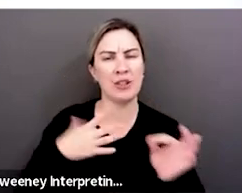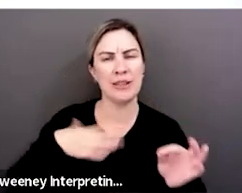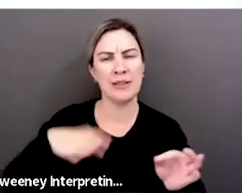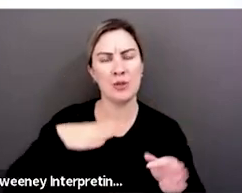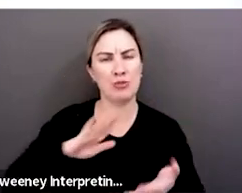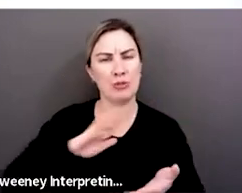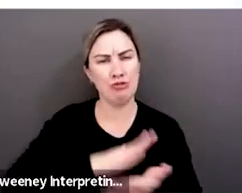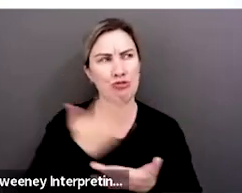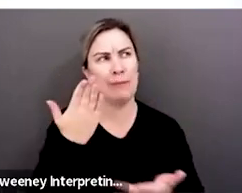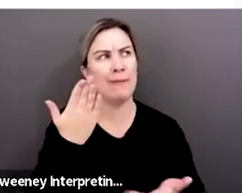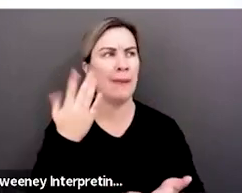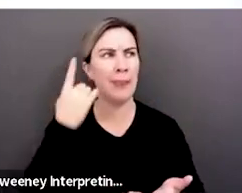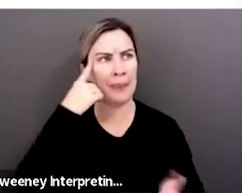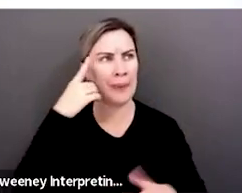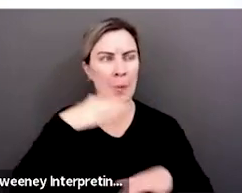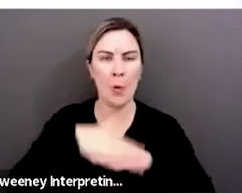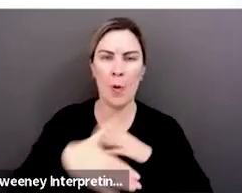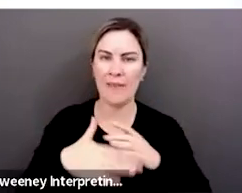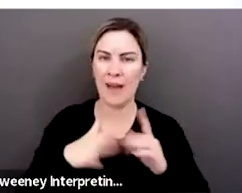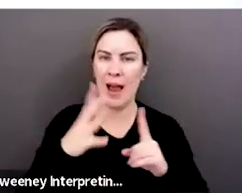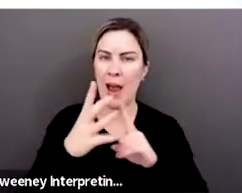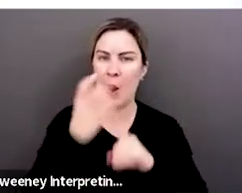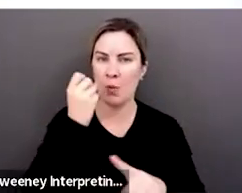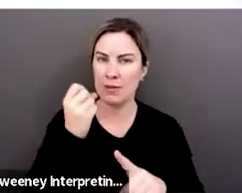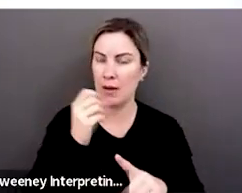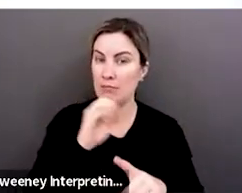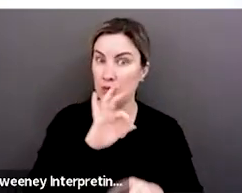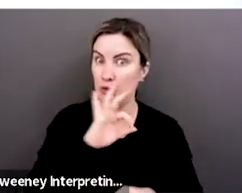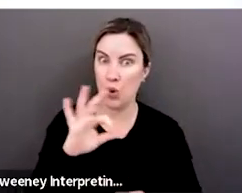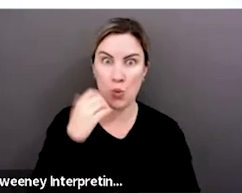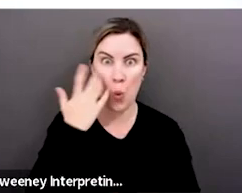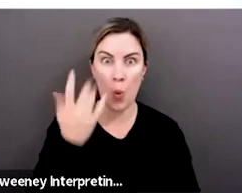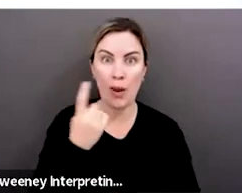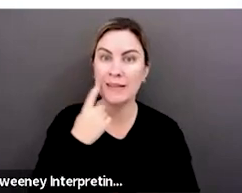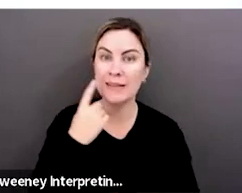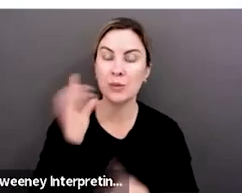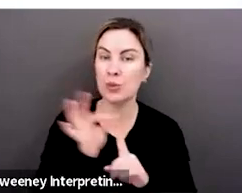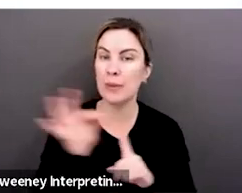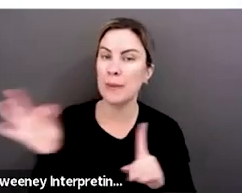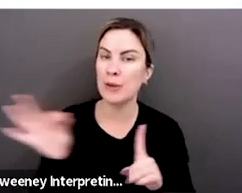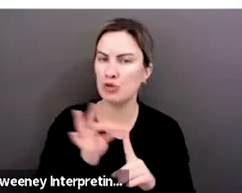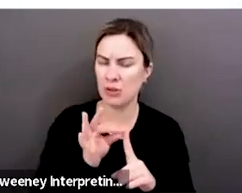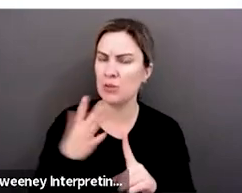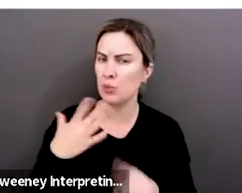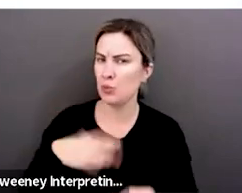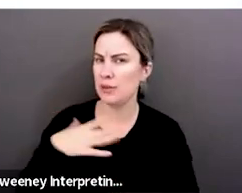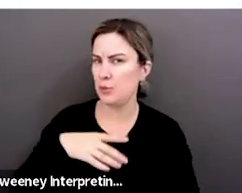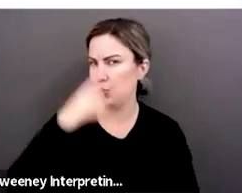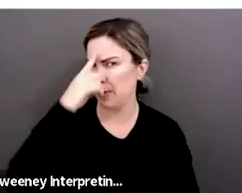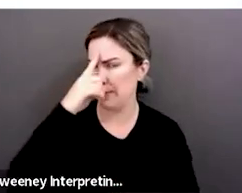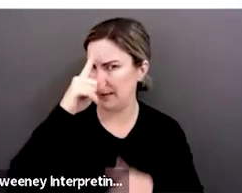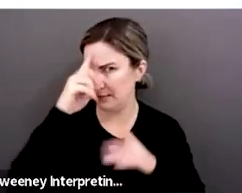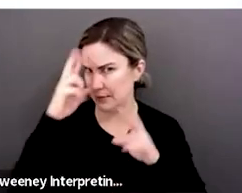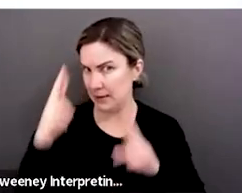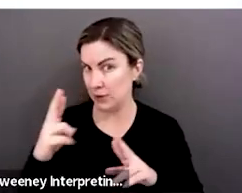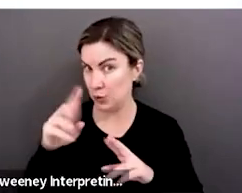not always tangible. So that can be difficult as well. So it's about those expectations of the organisations, but also to